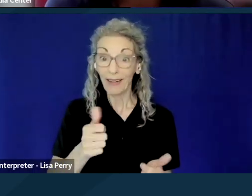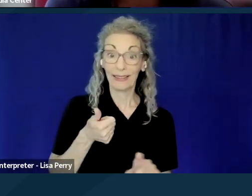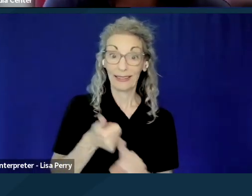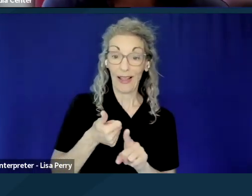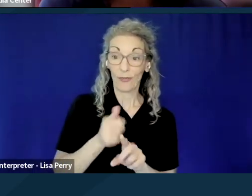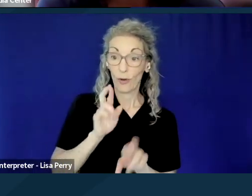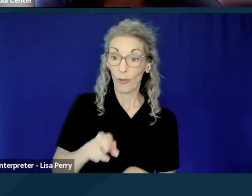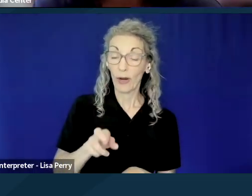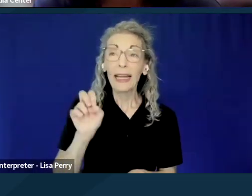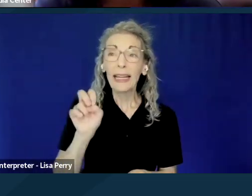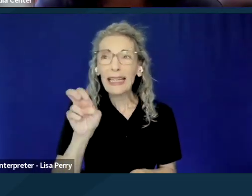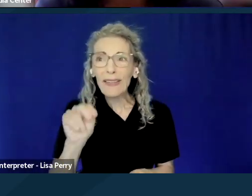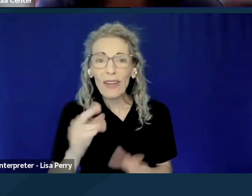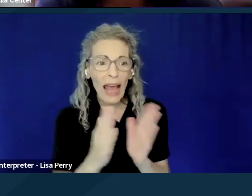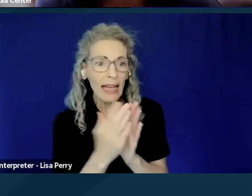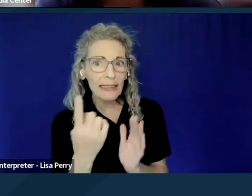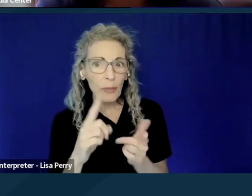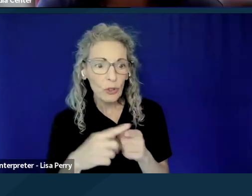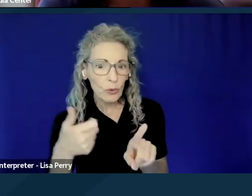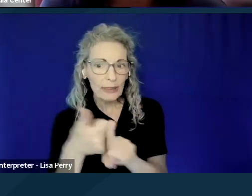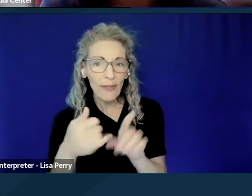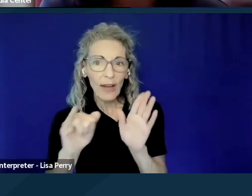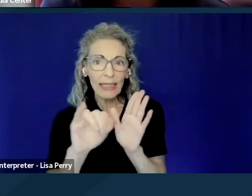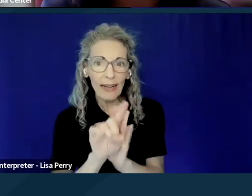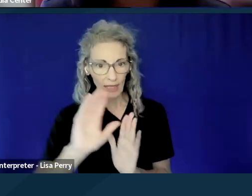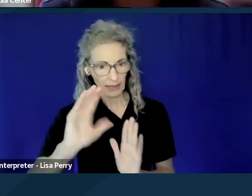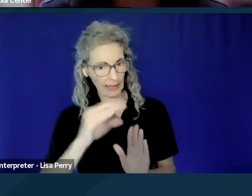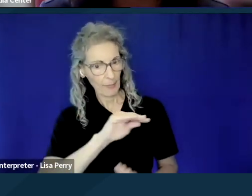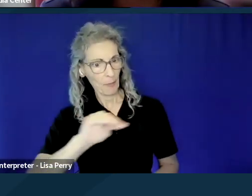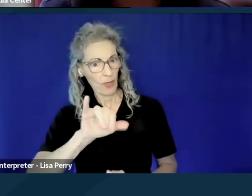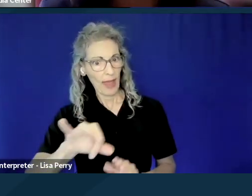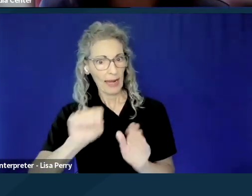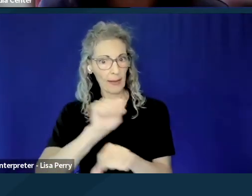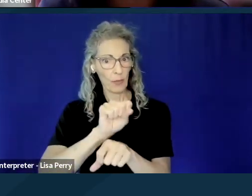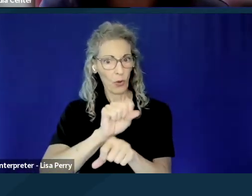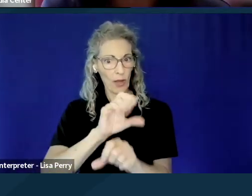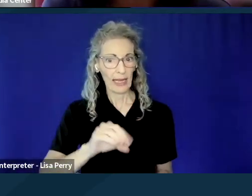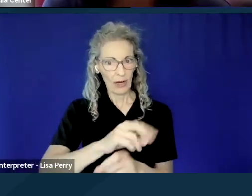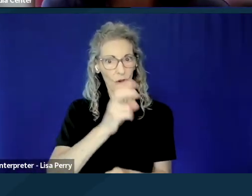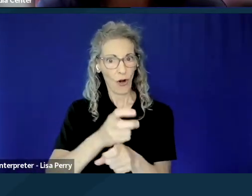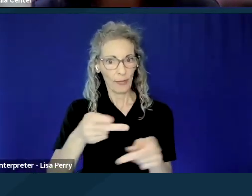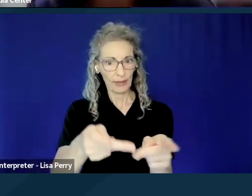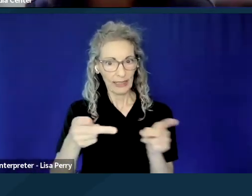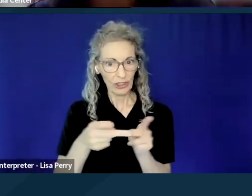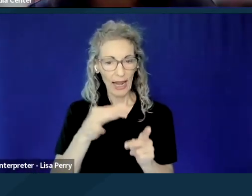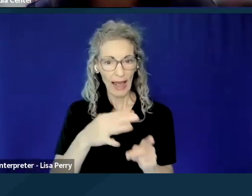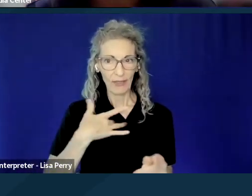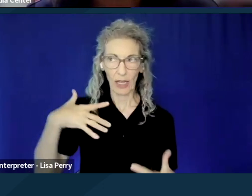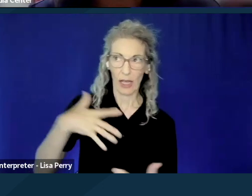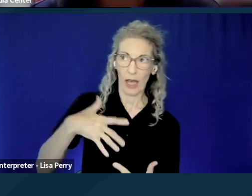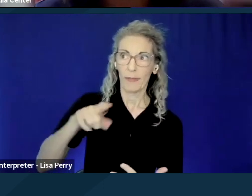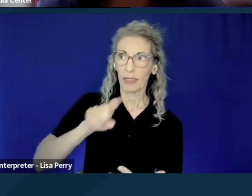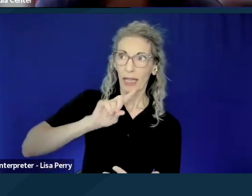to self-identify seems to put employees in a difficult position and intimidation to answer if the question comes up